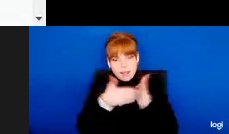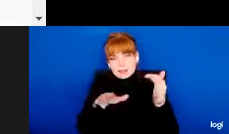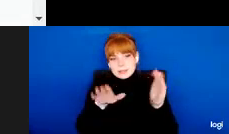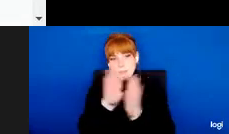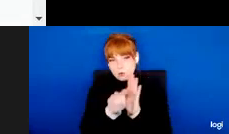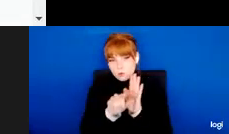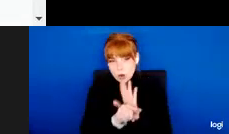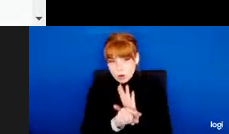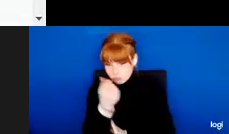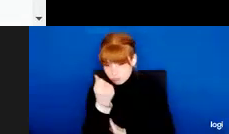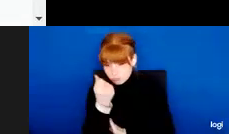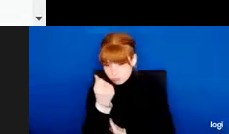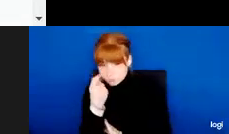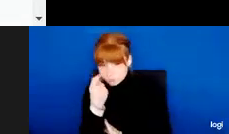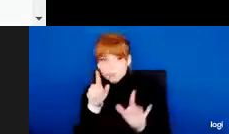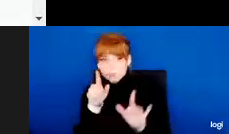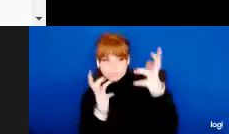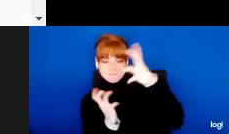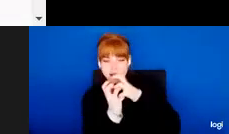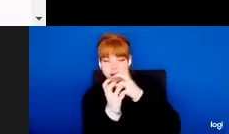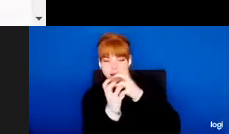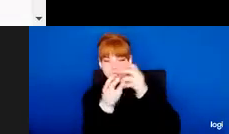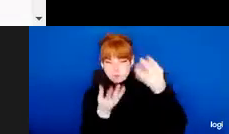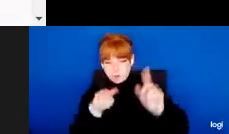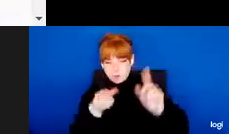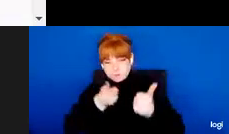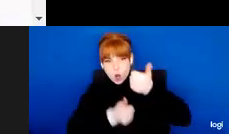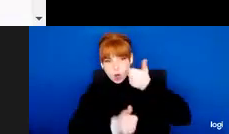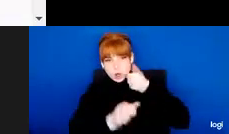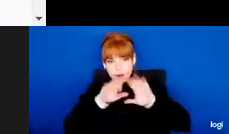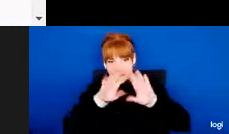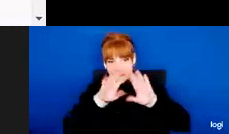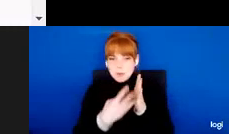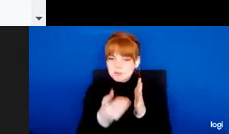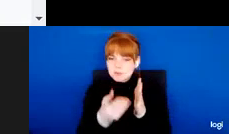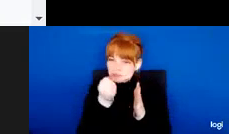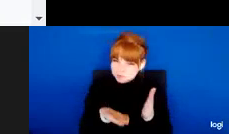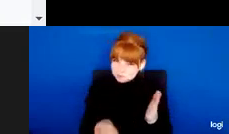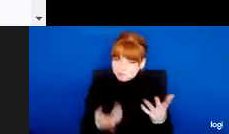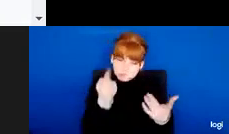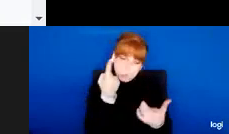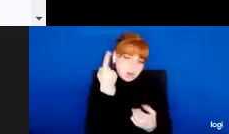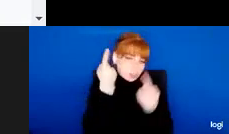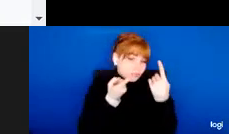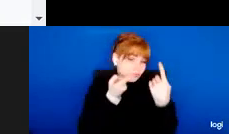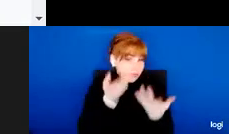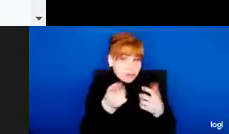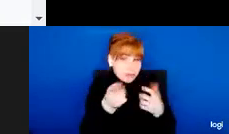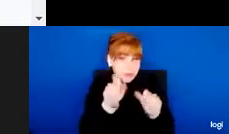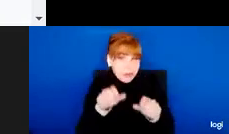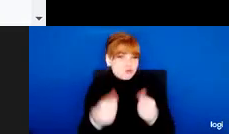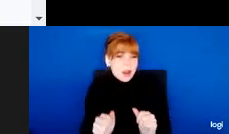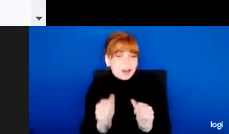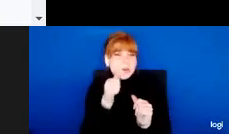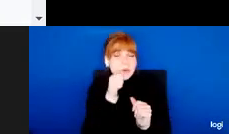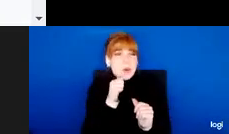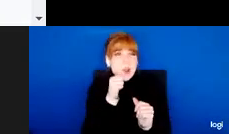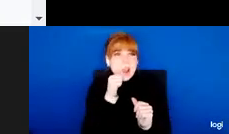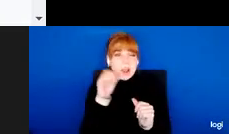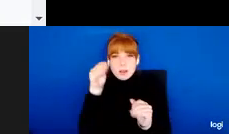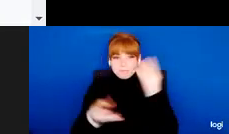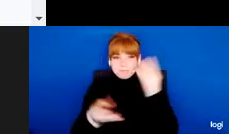it is a reinforcement of what's already presented in this table as well. So that's one consideration is there a way to easily view the data that